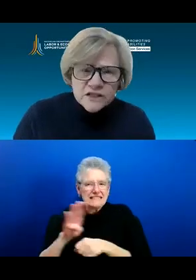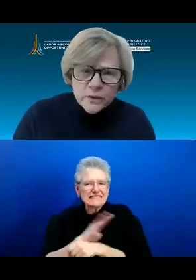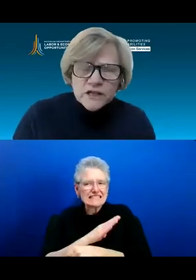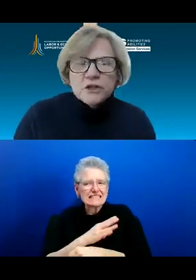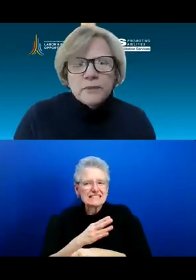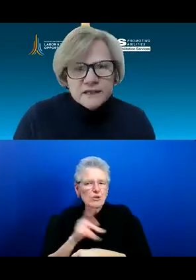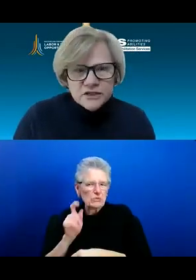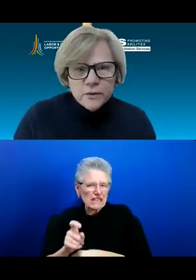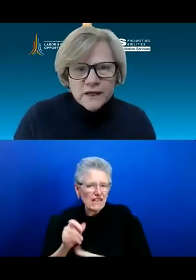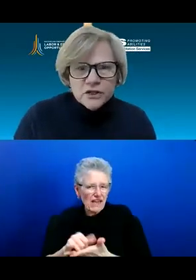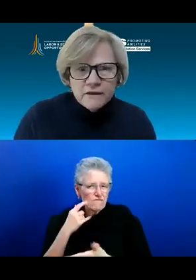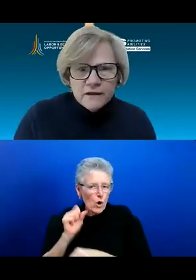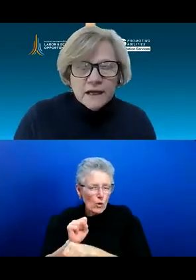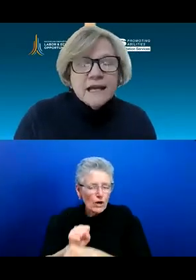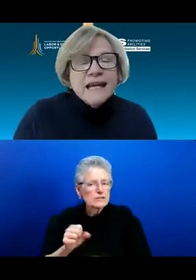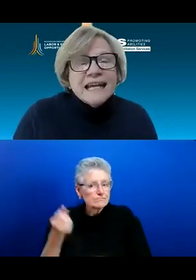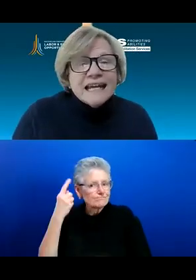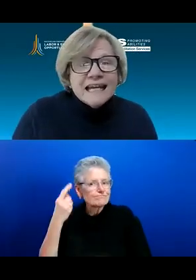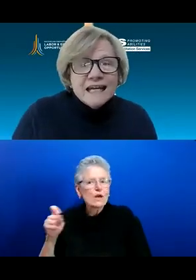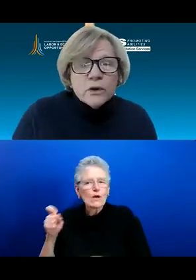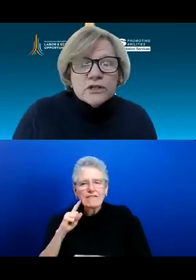a situation by situation thing.